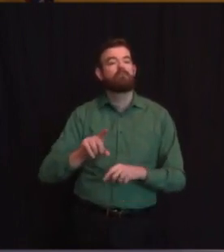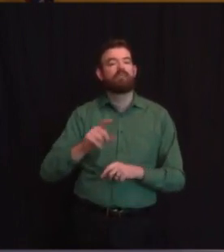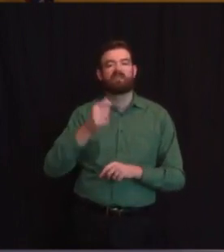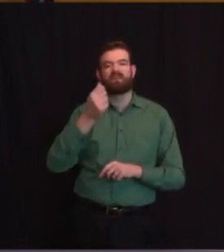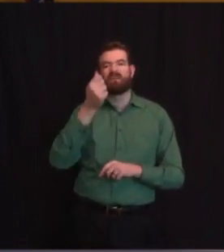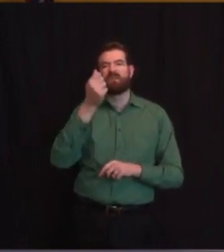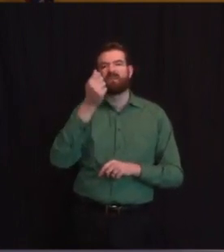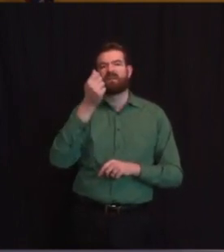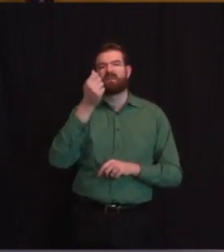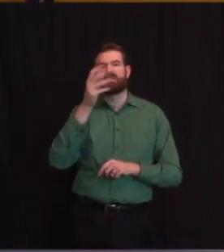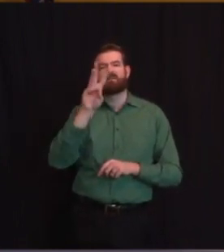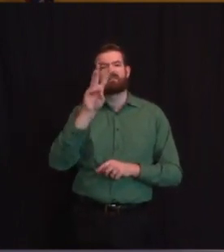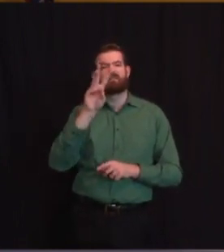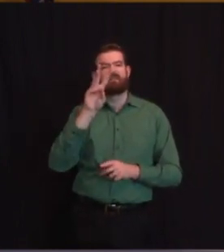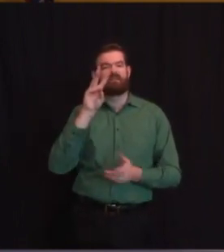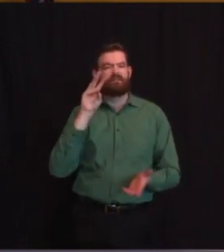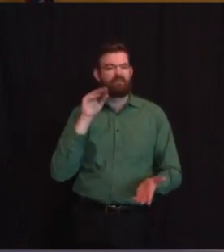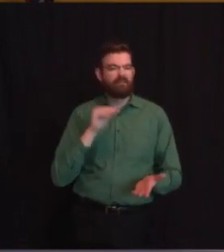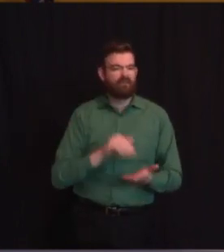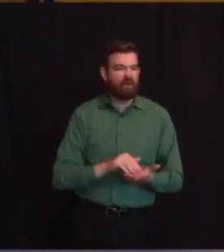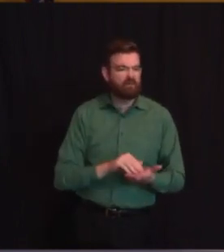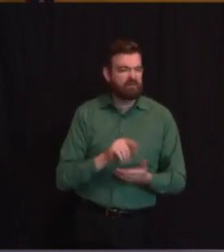16,835 tests were performed,